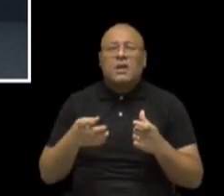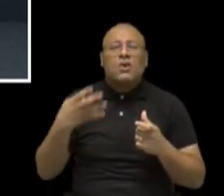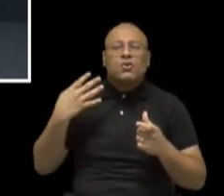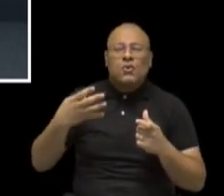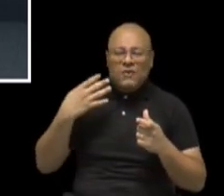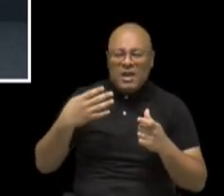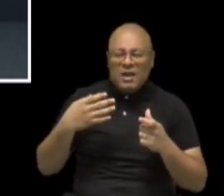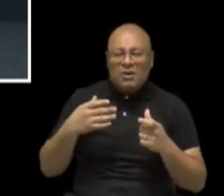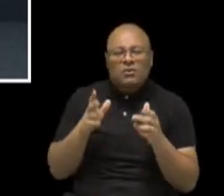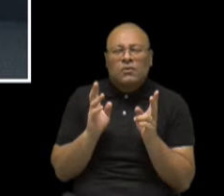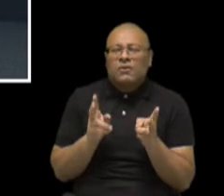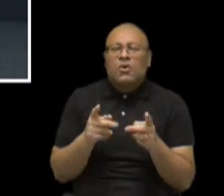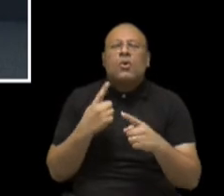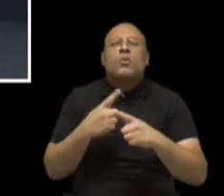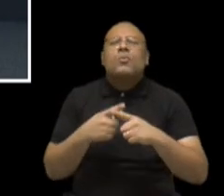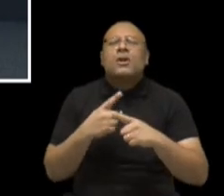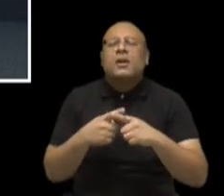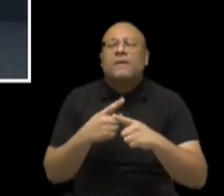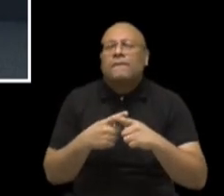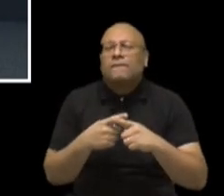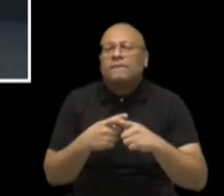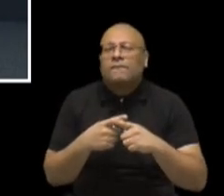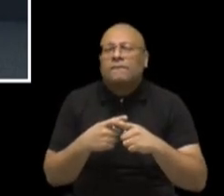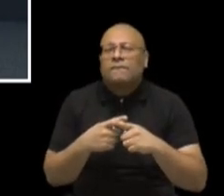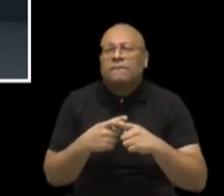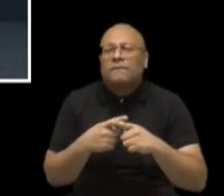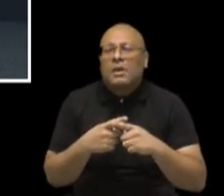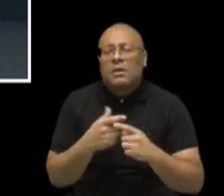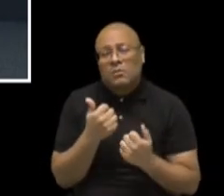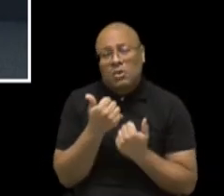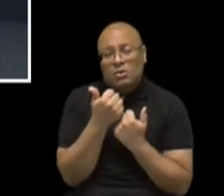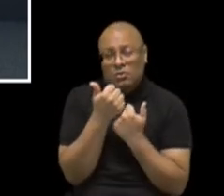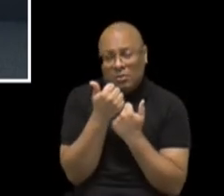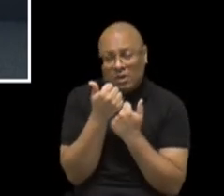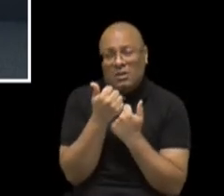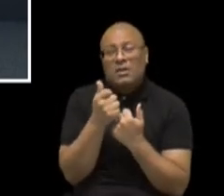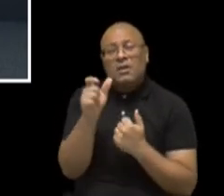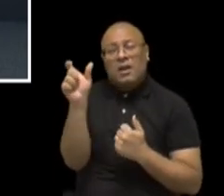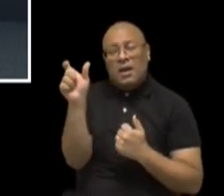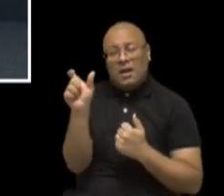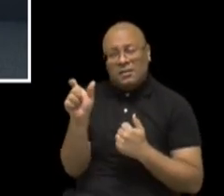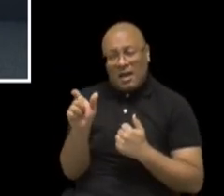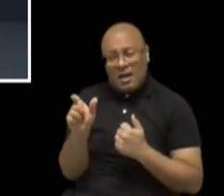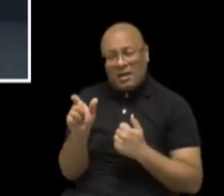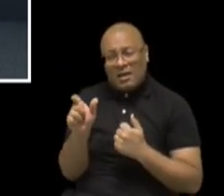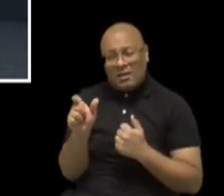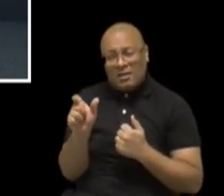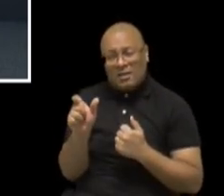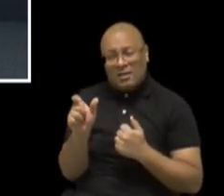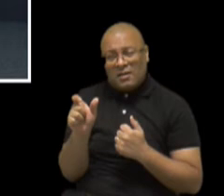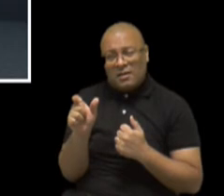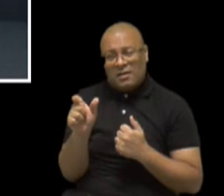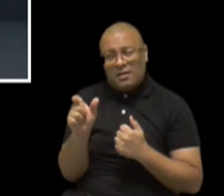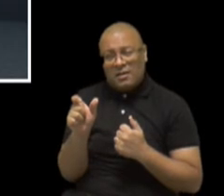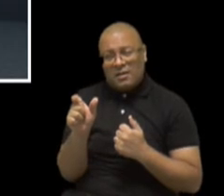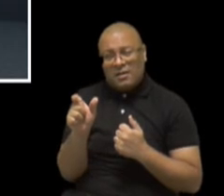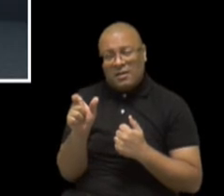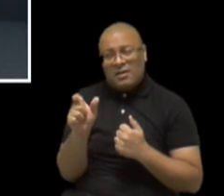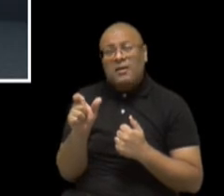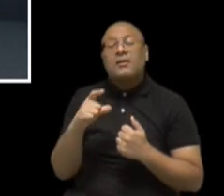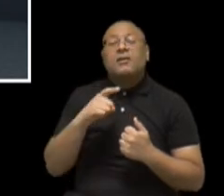because we wanted to also support Italian tourism, which was having a tough